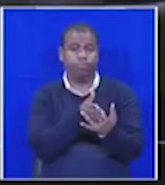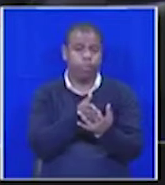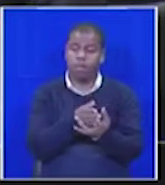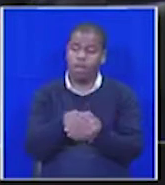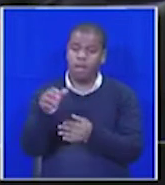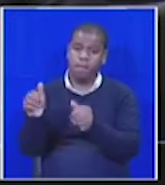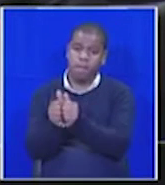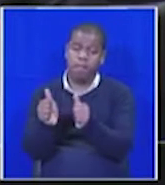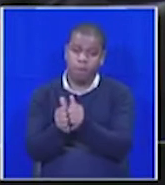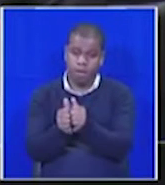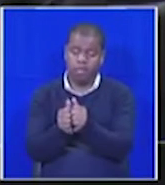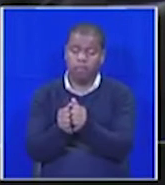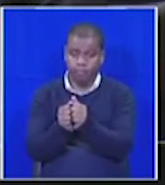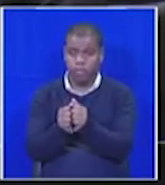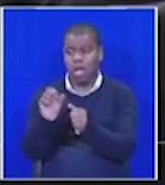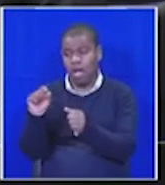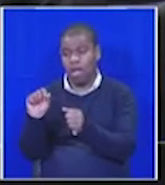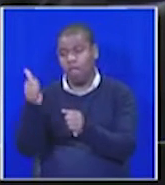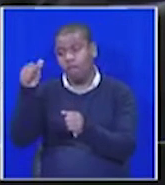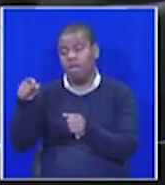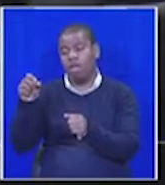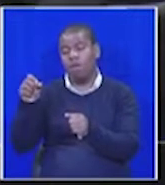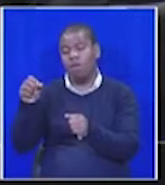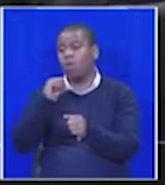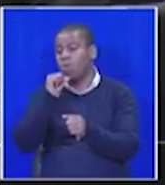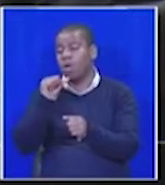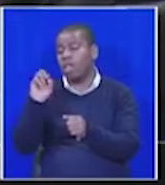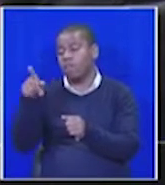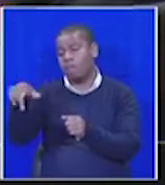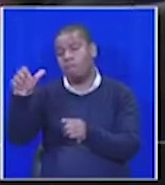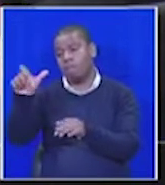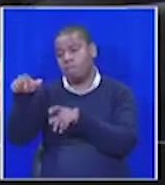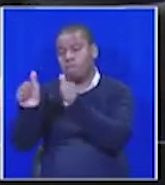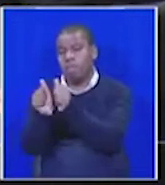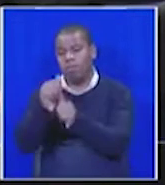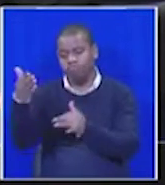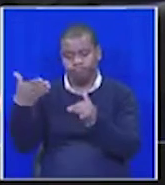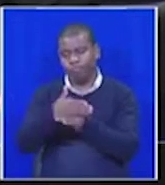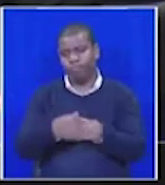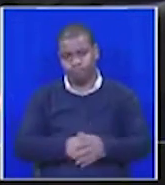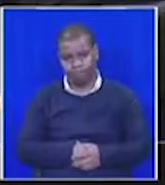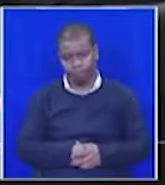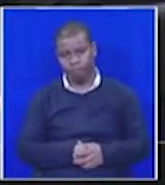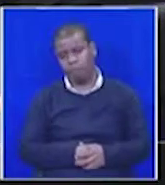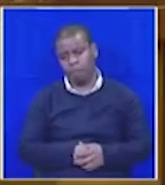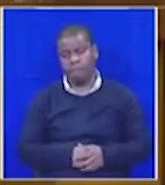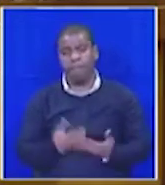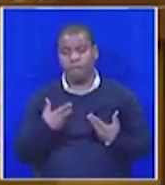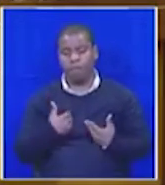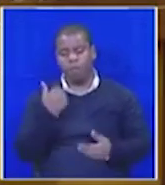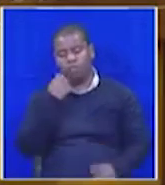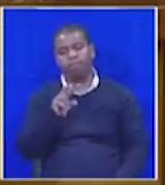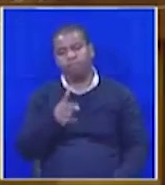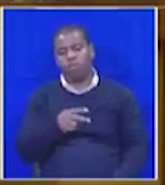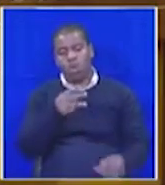member unless another member has a point that he or she wants to raise. Honourable Wallace. Thank you, Chairperson. Let me rephrase.